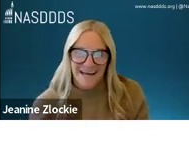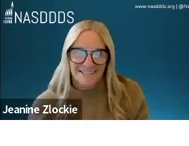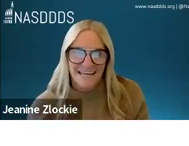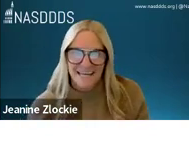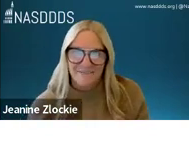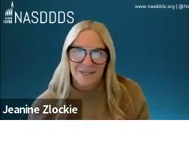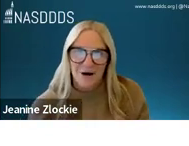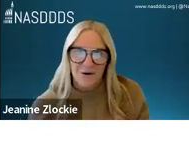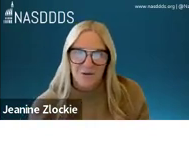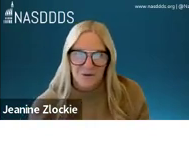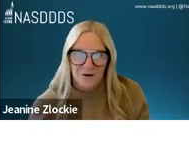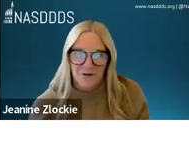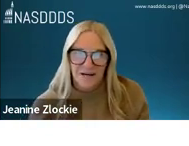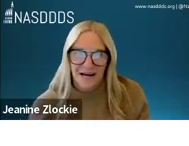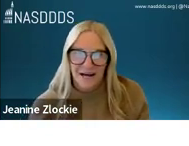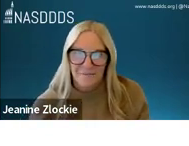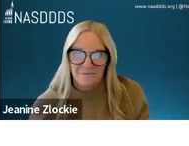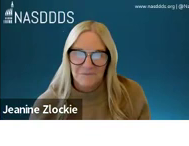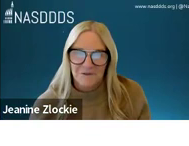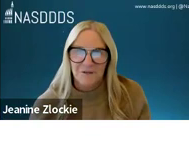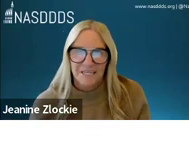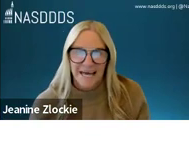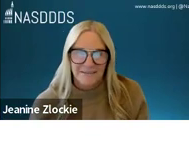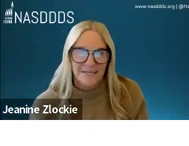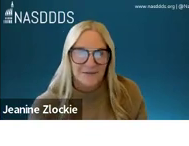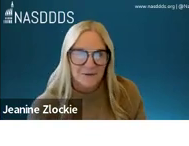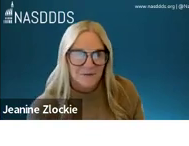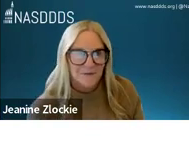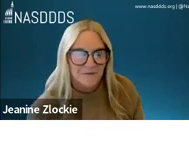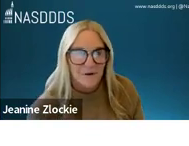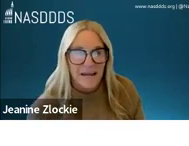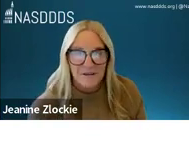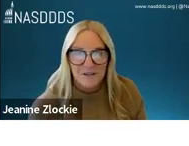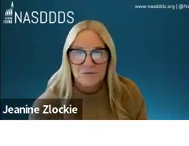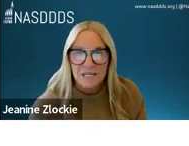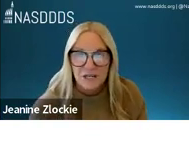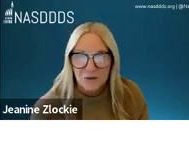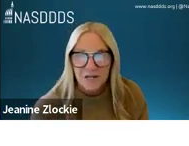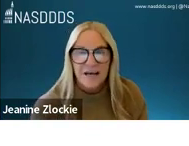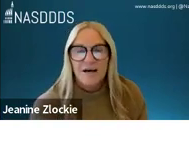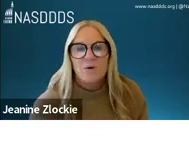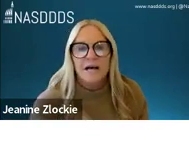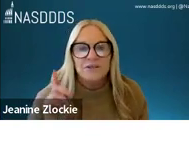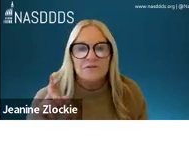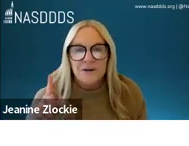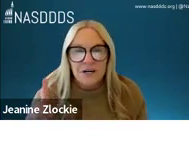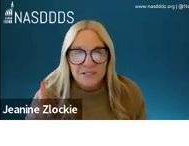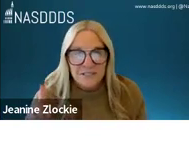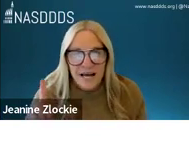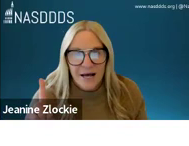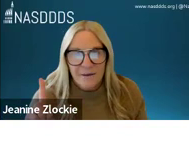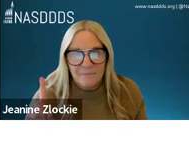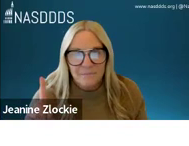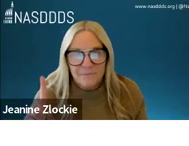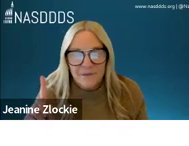process that states have to go through to really get these waivers renewed. When you